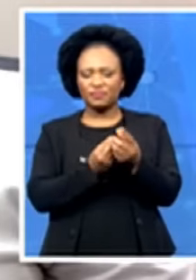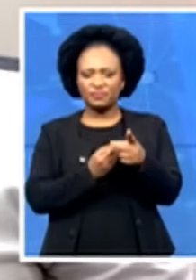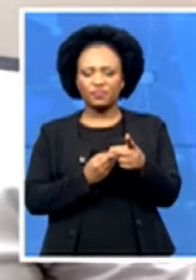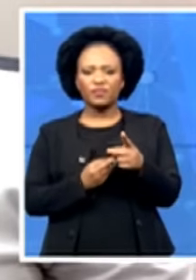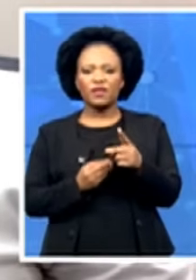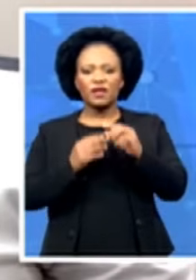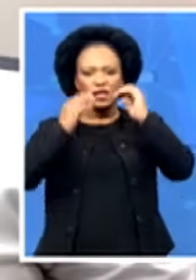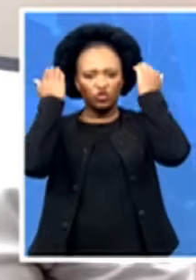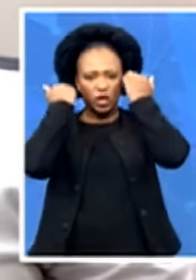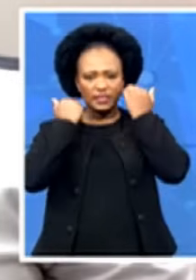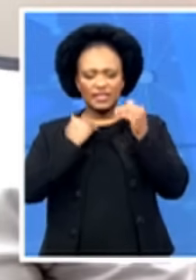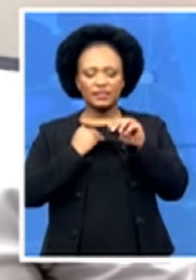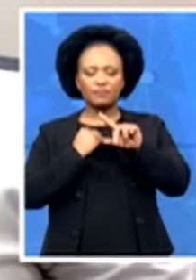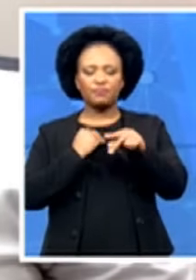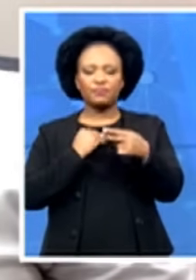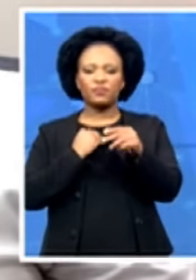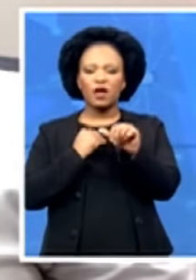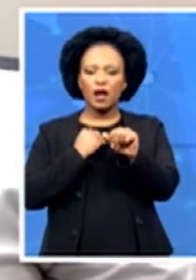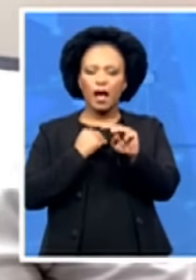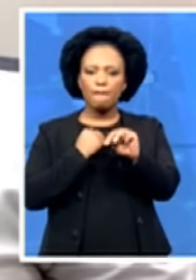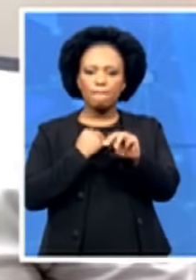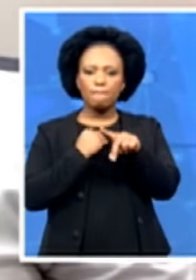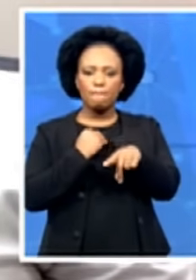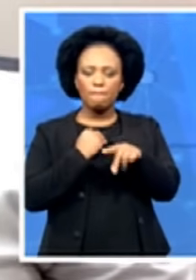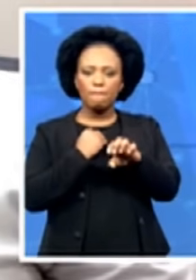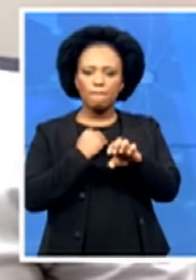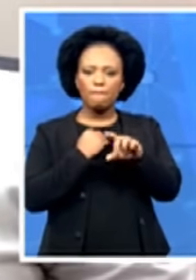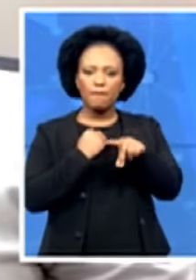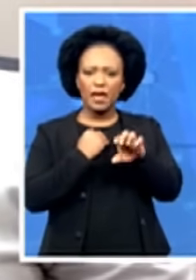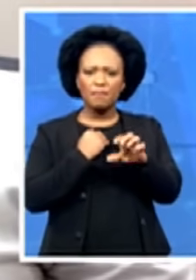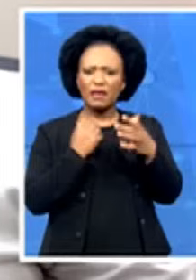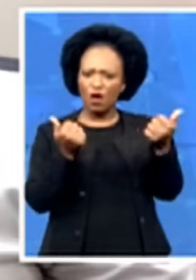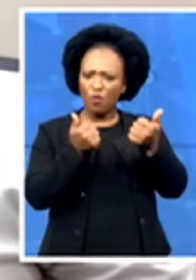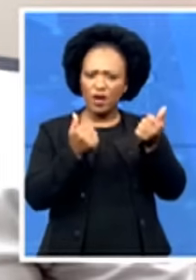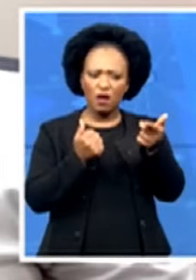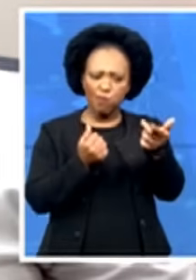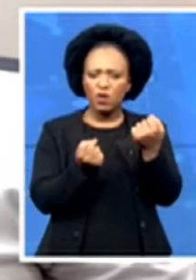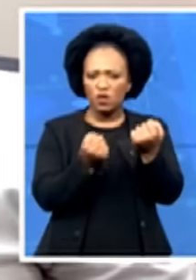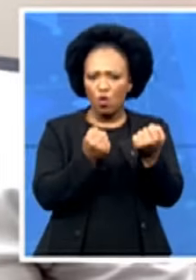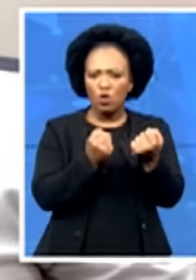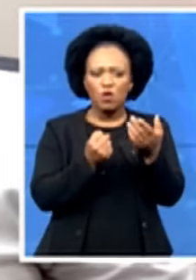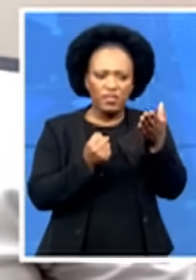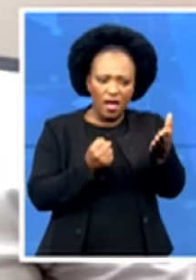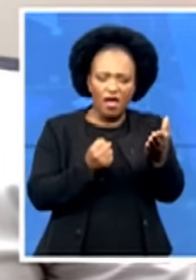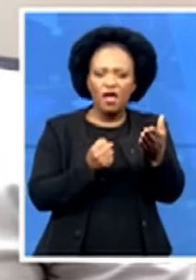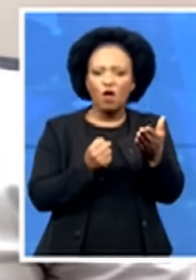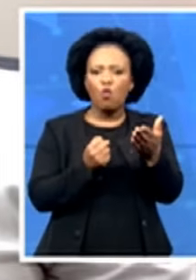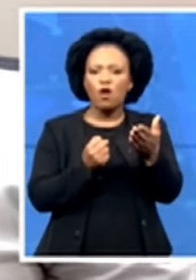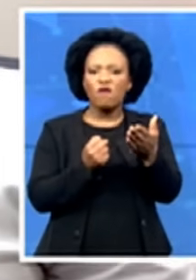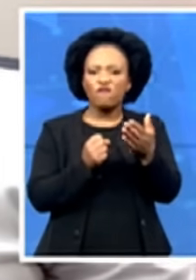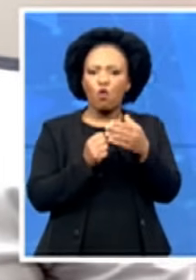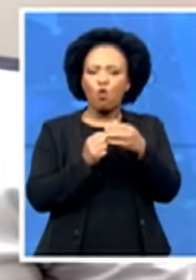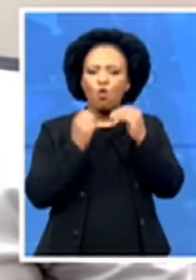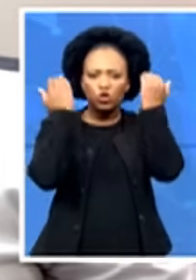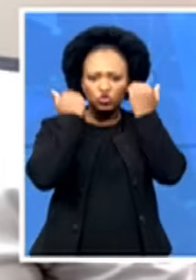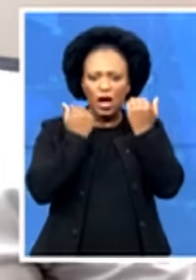that he is bringing, it was there before the court, it was there before the majority of the judges when they made their finding. They see